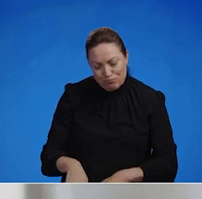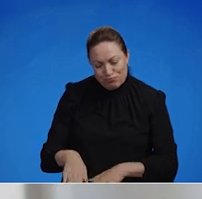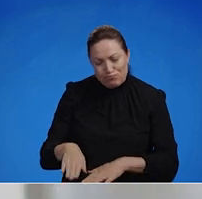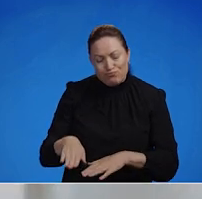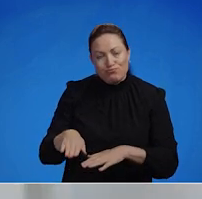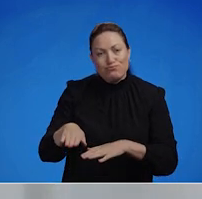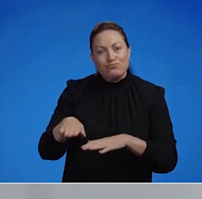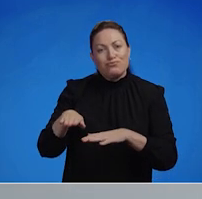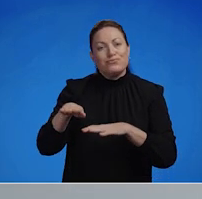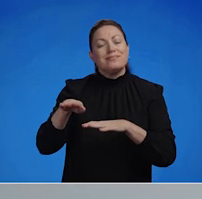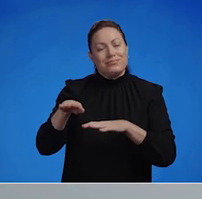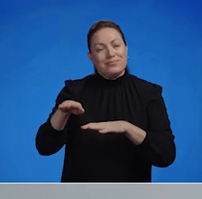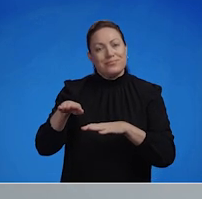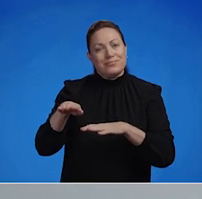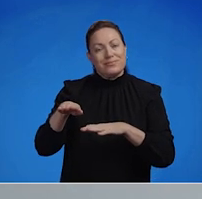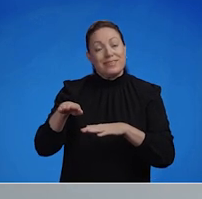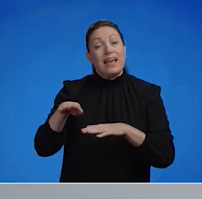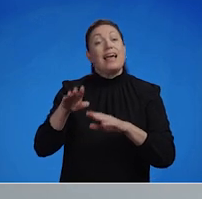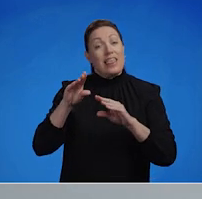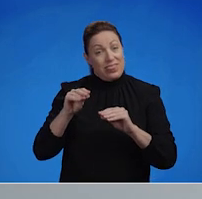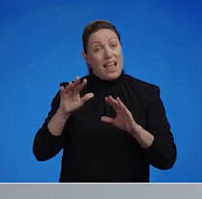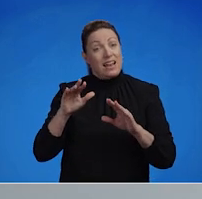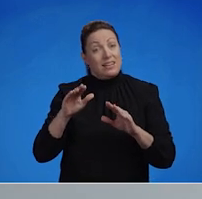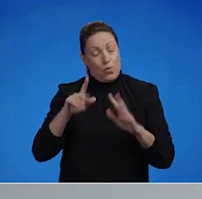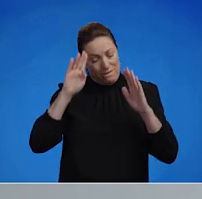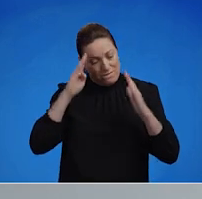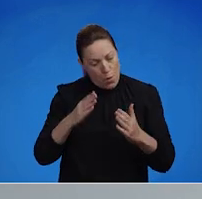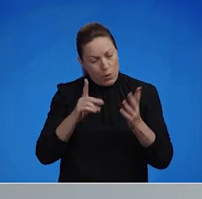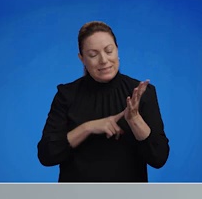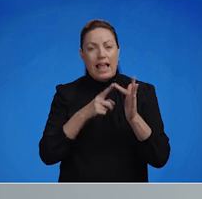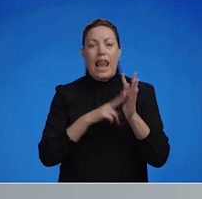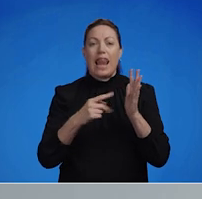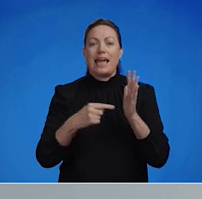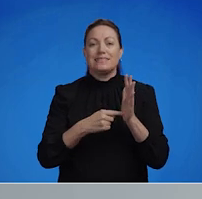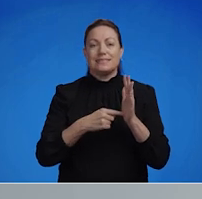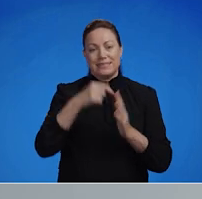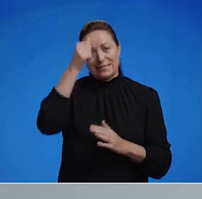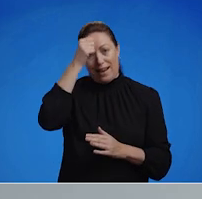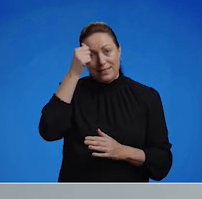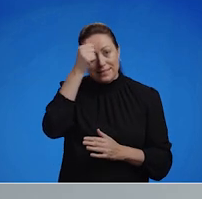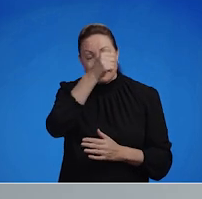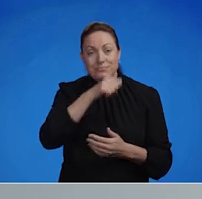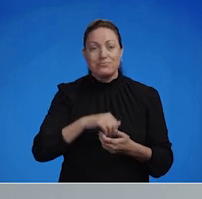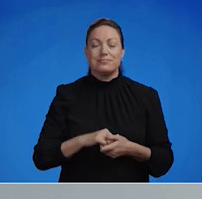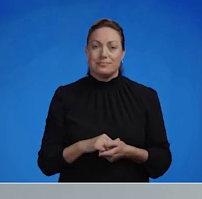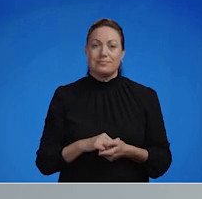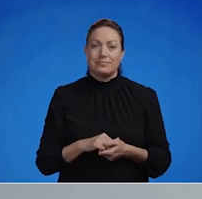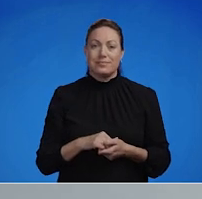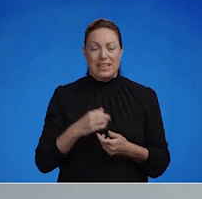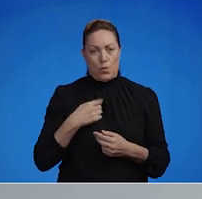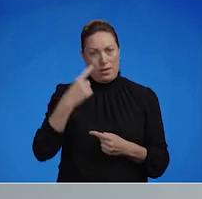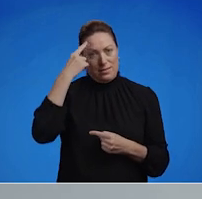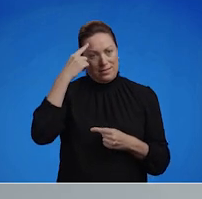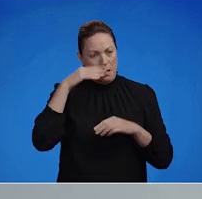condition. Then, after a short break, we moved on towards Lent, and we commemorated Jesus